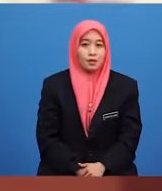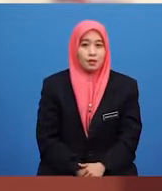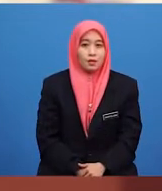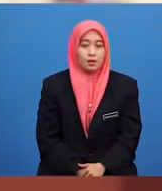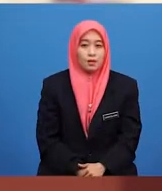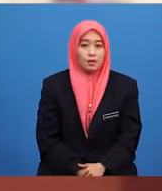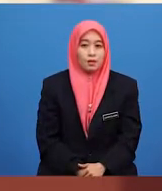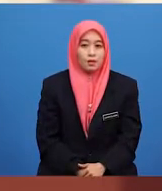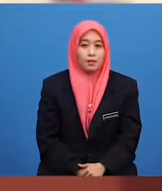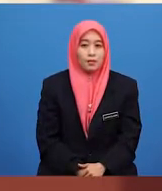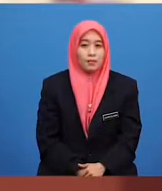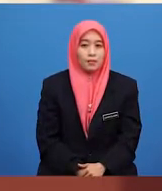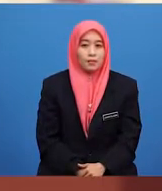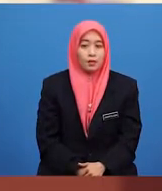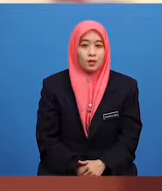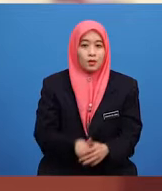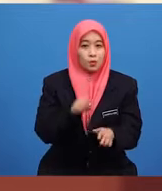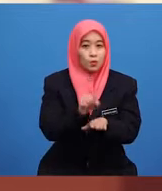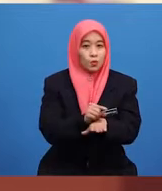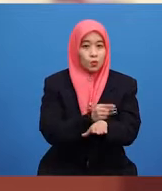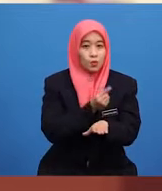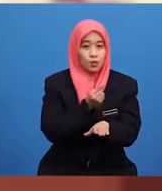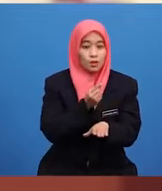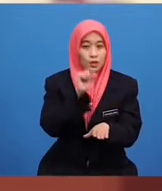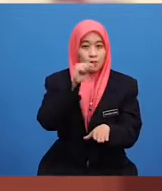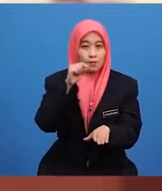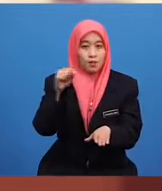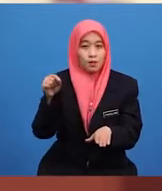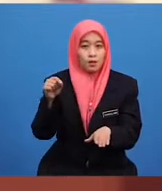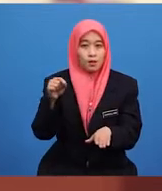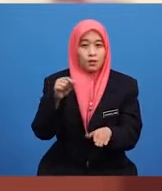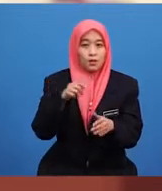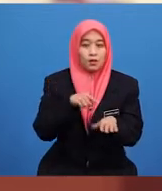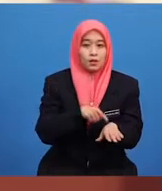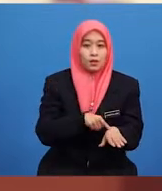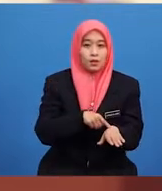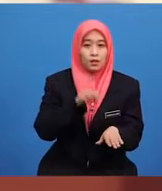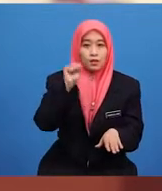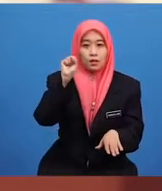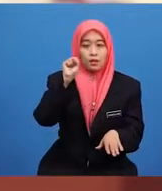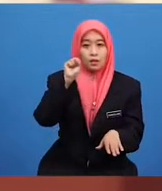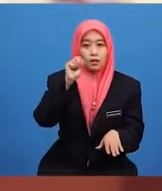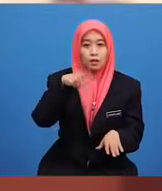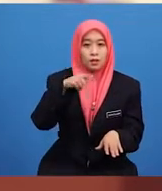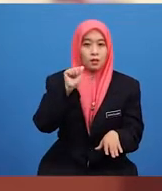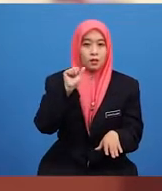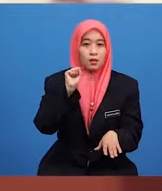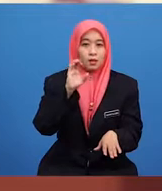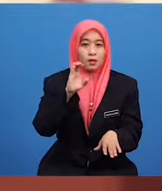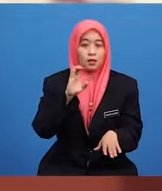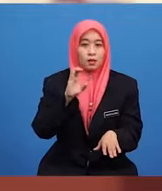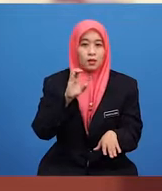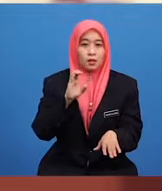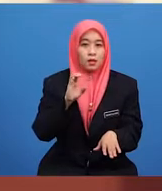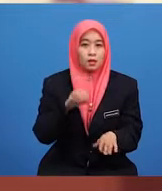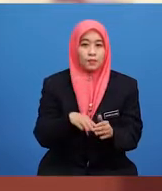Astronauts have been using pencils in space because of its zero gravity. So,